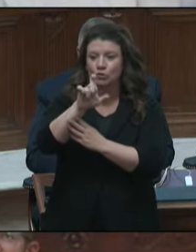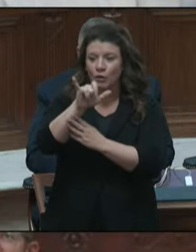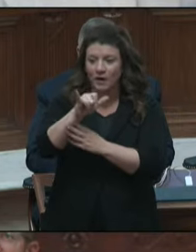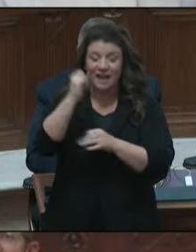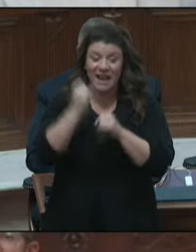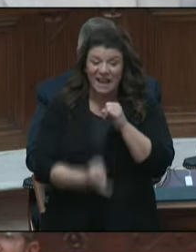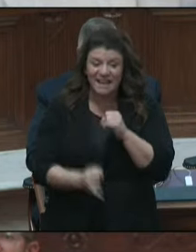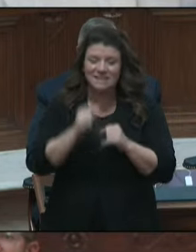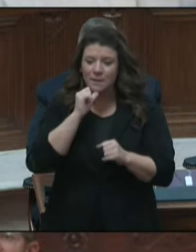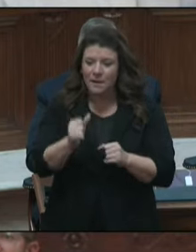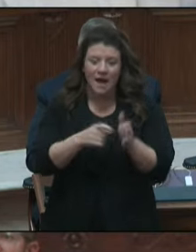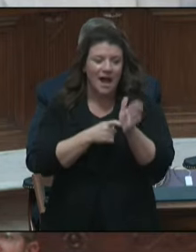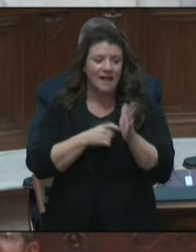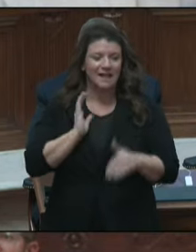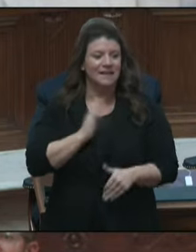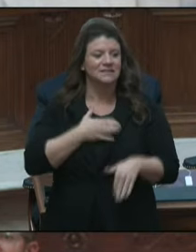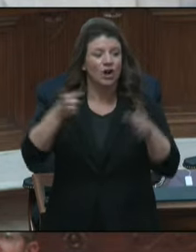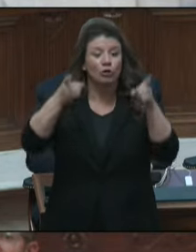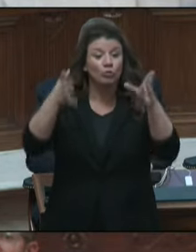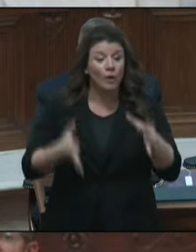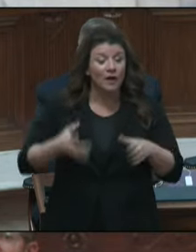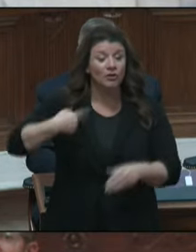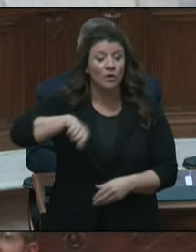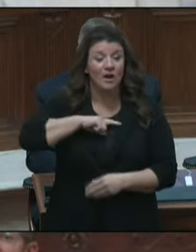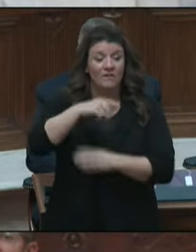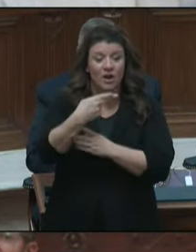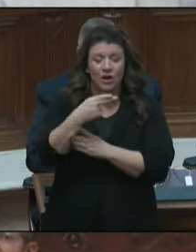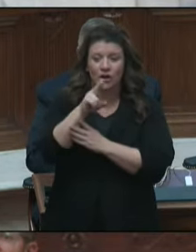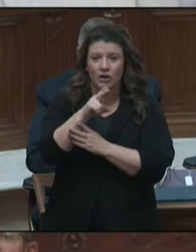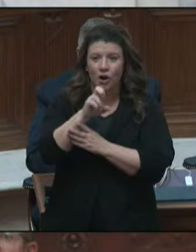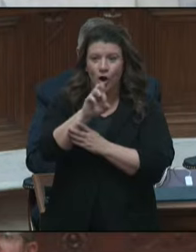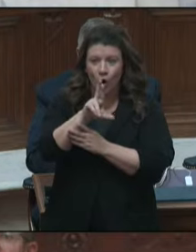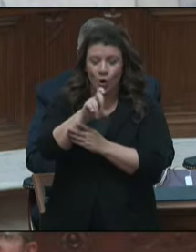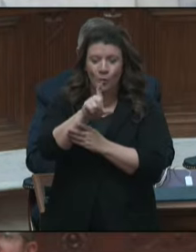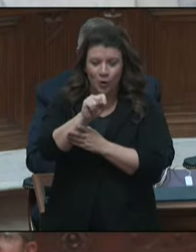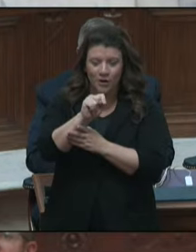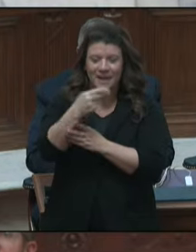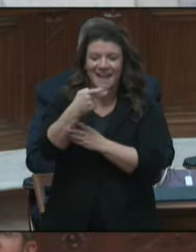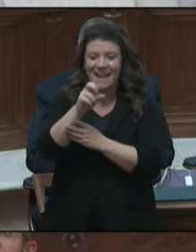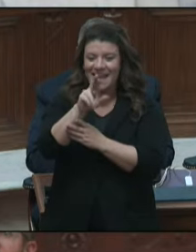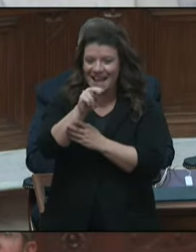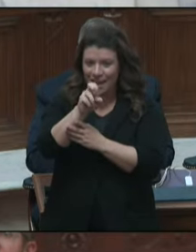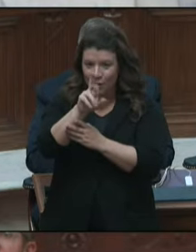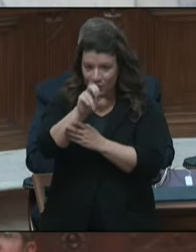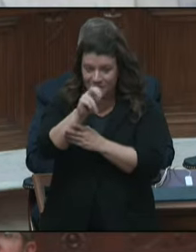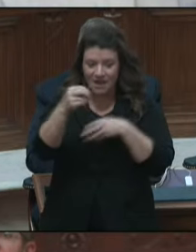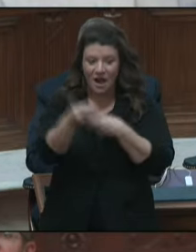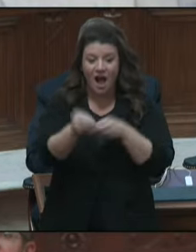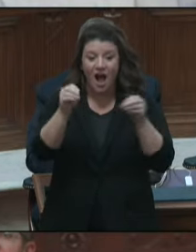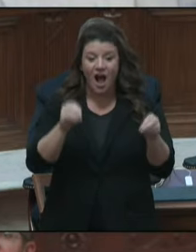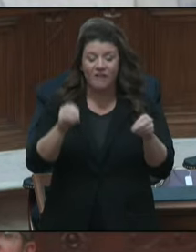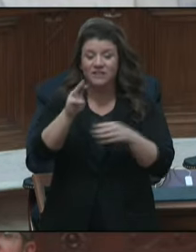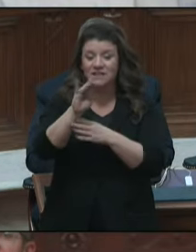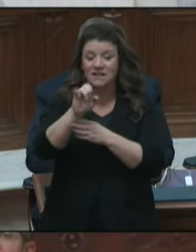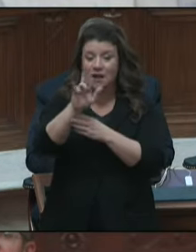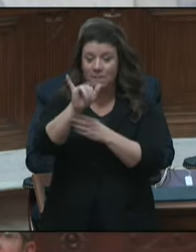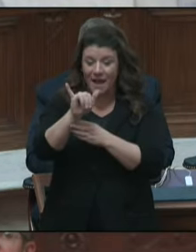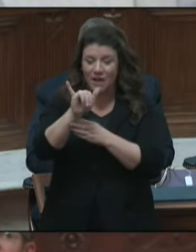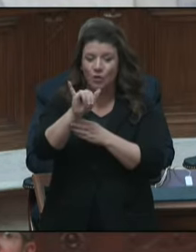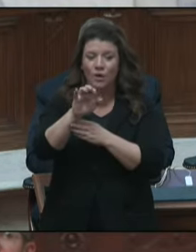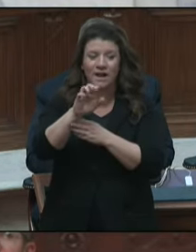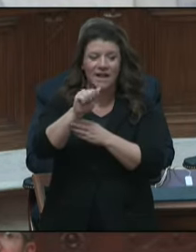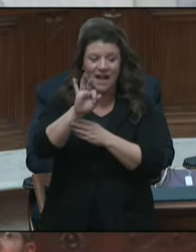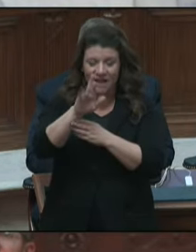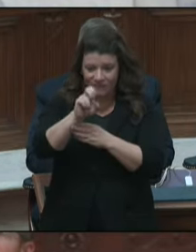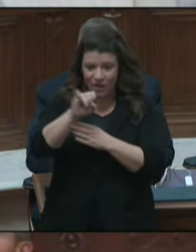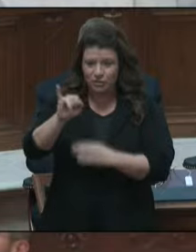last but not least, our Director of our Herbert Henderson Office of Minority Affairs, Jill Upson.